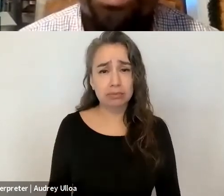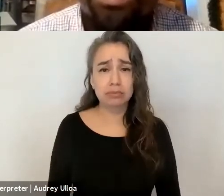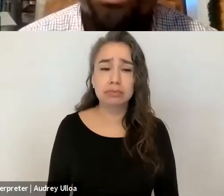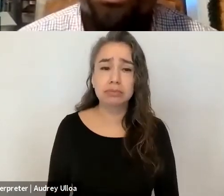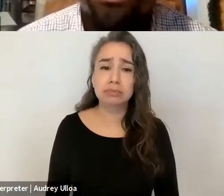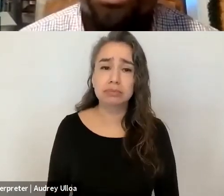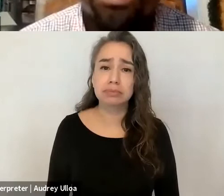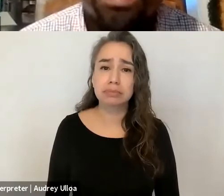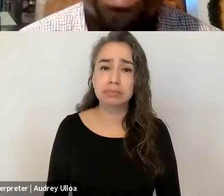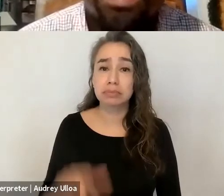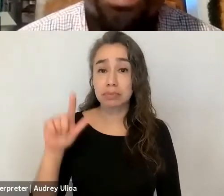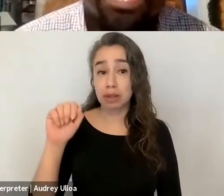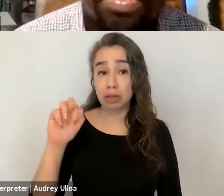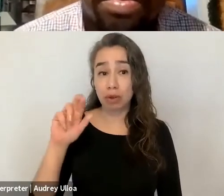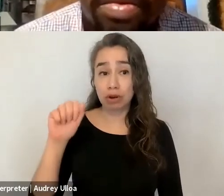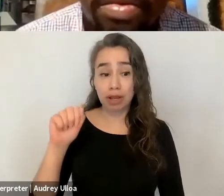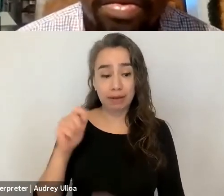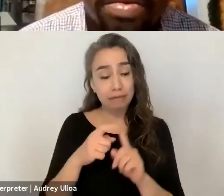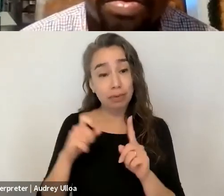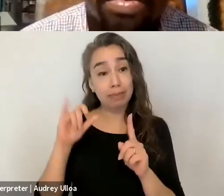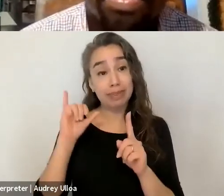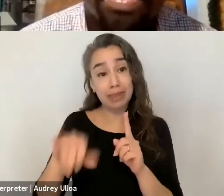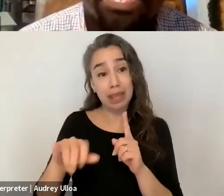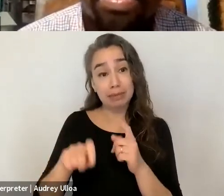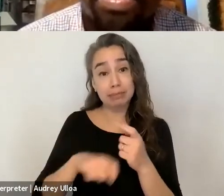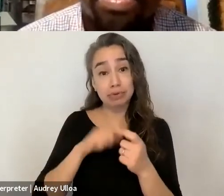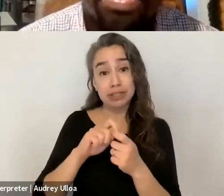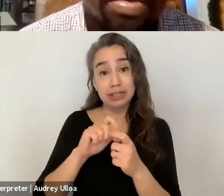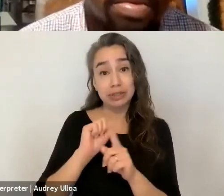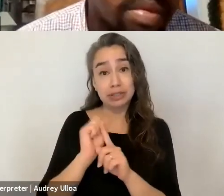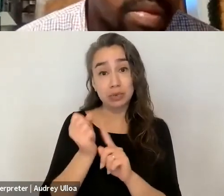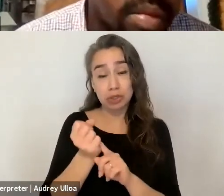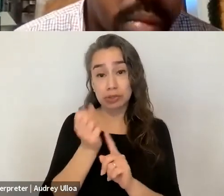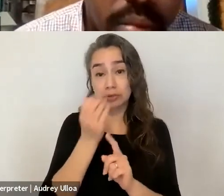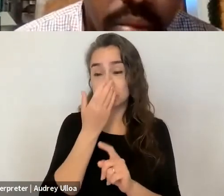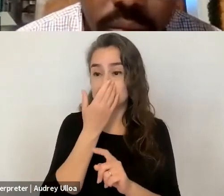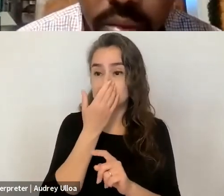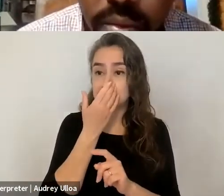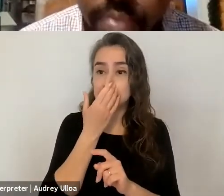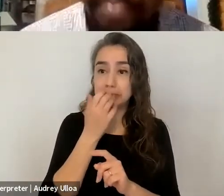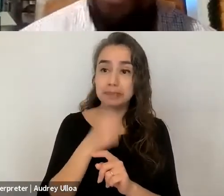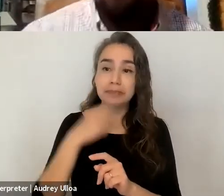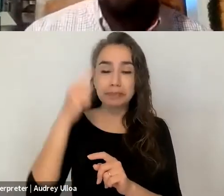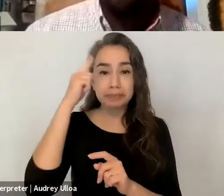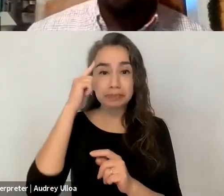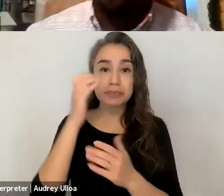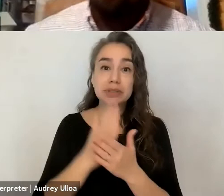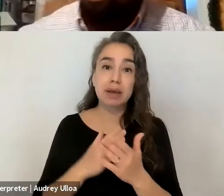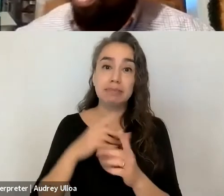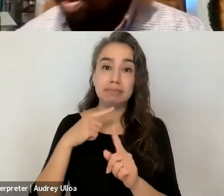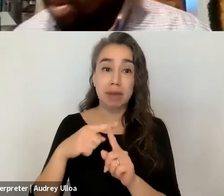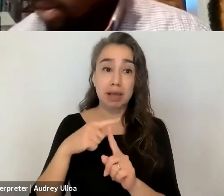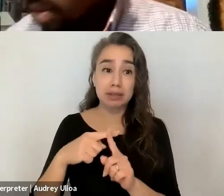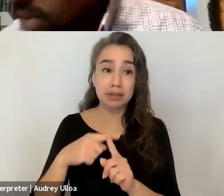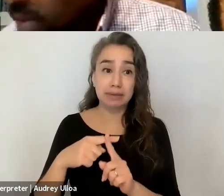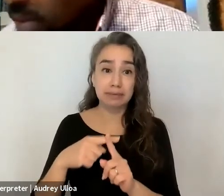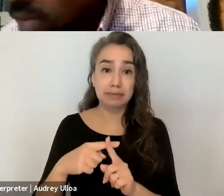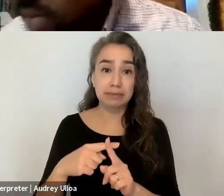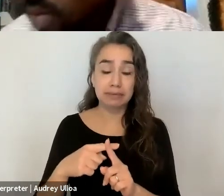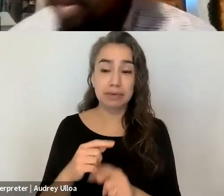came? Out of that particular situation, I think some of the positive aspects of it,